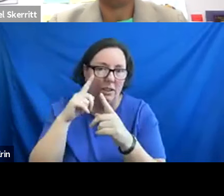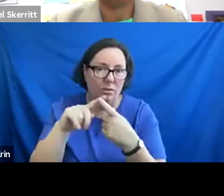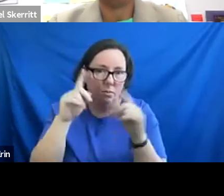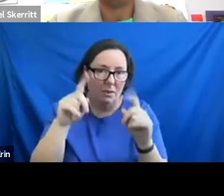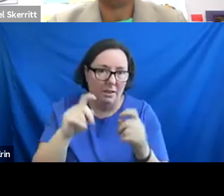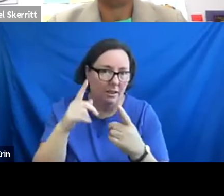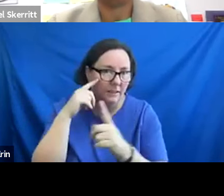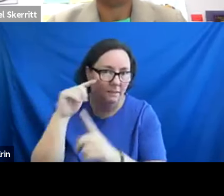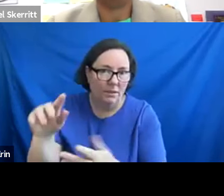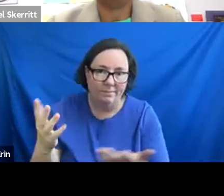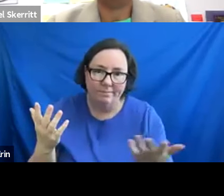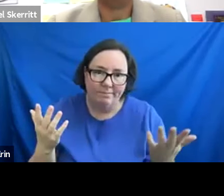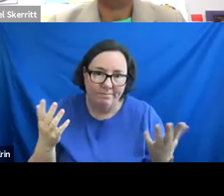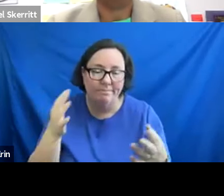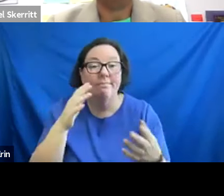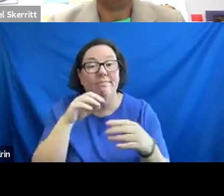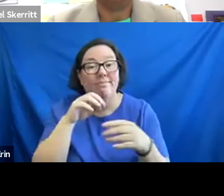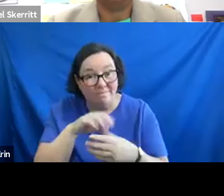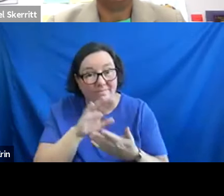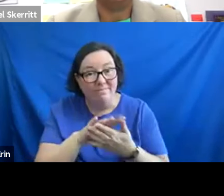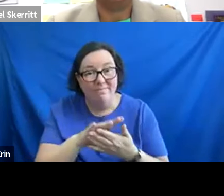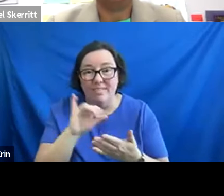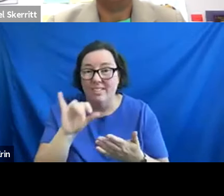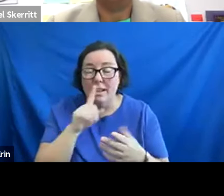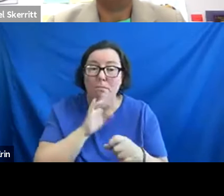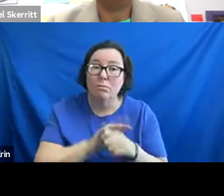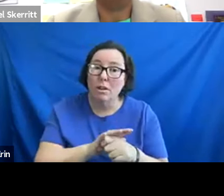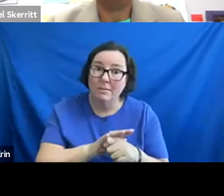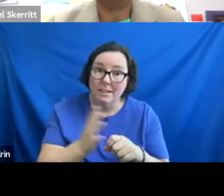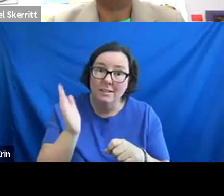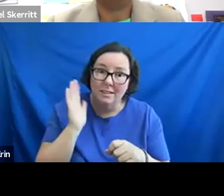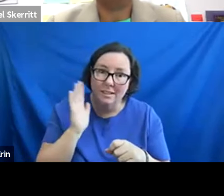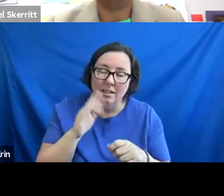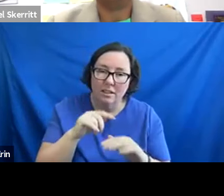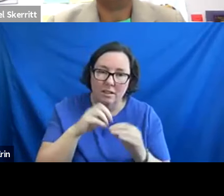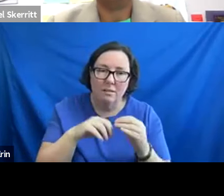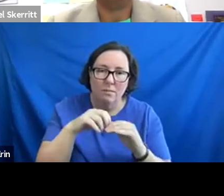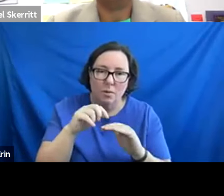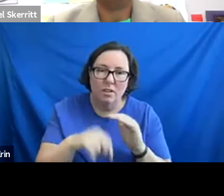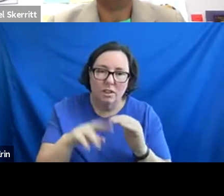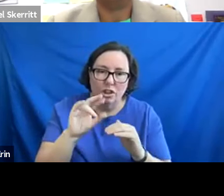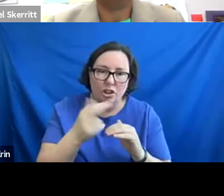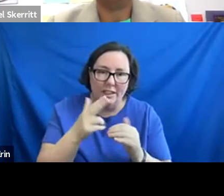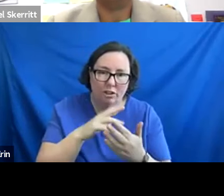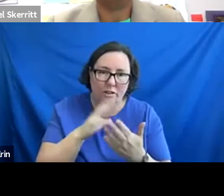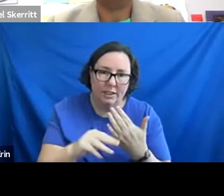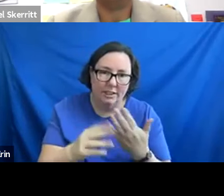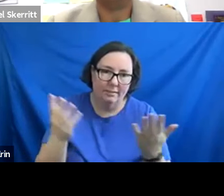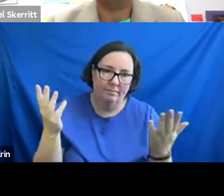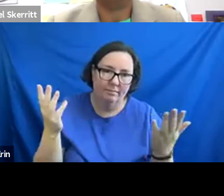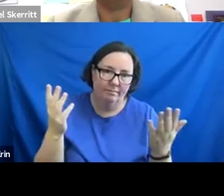test, even in schools that promised a richer curriculum.